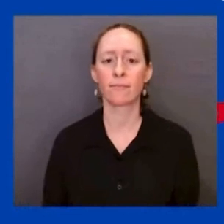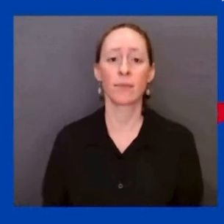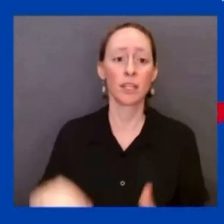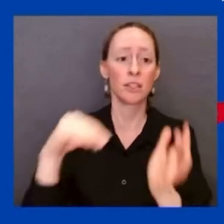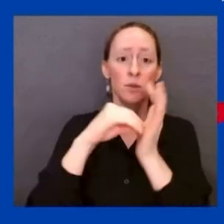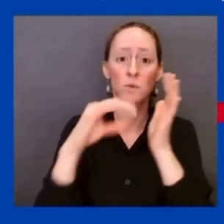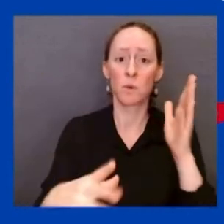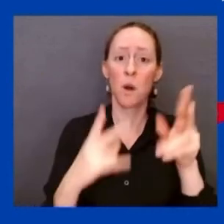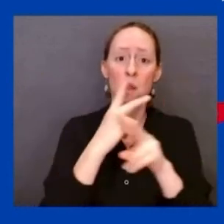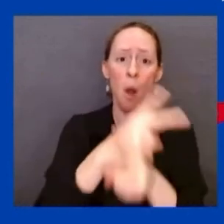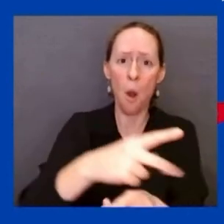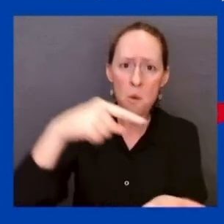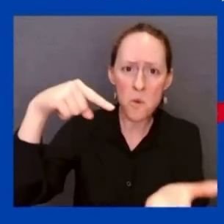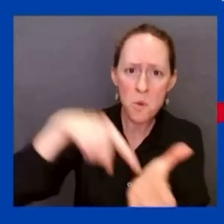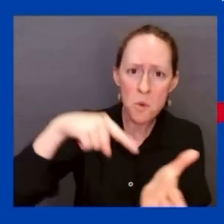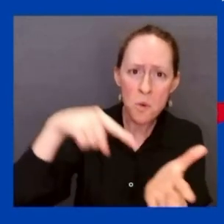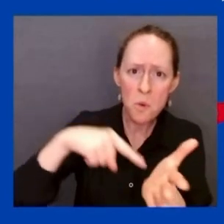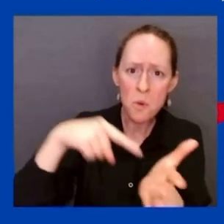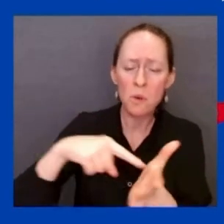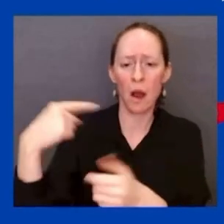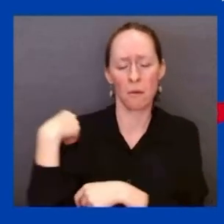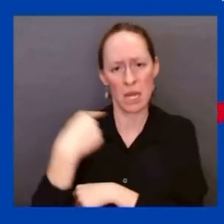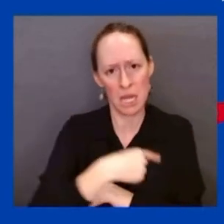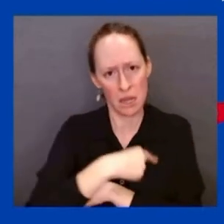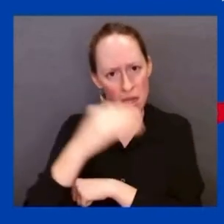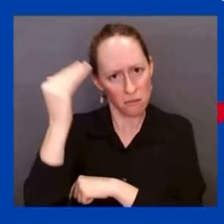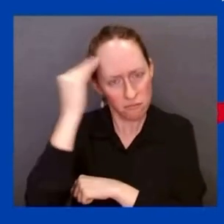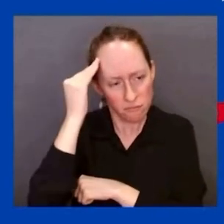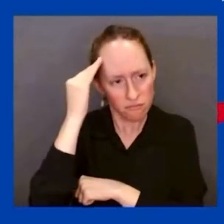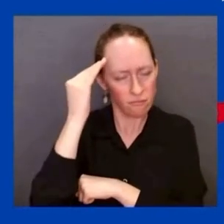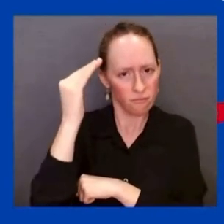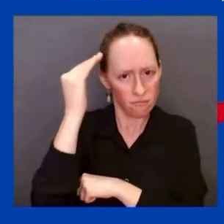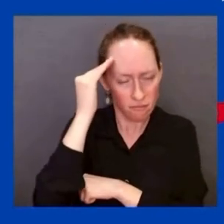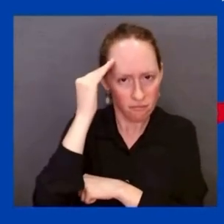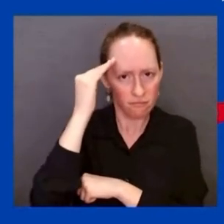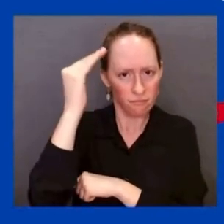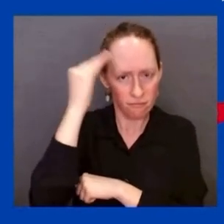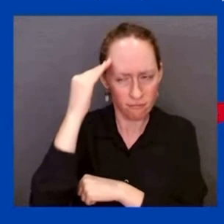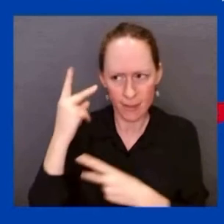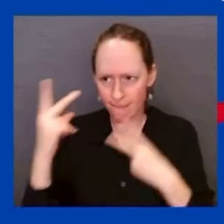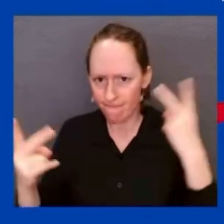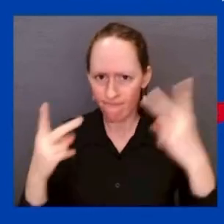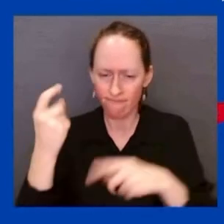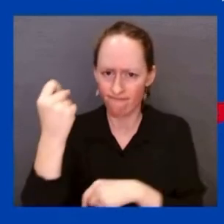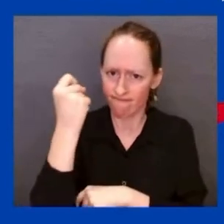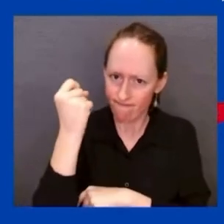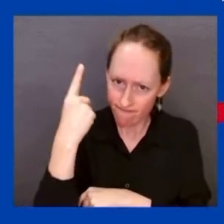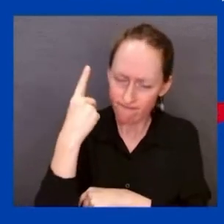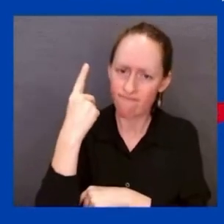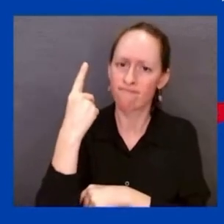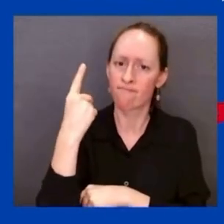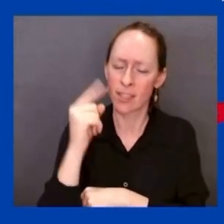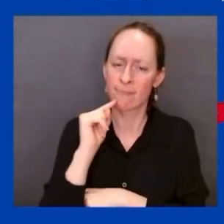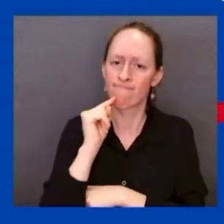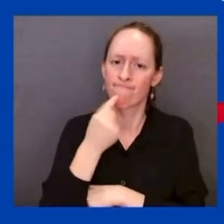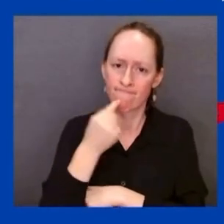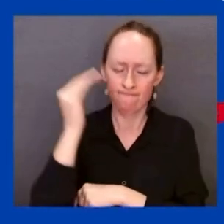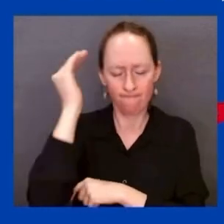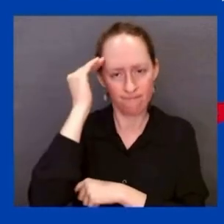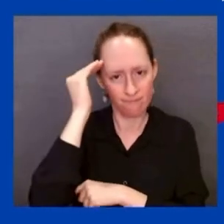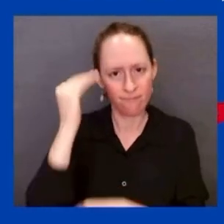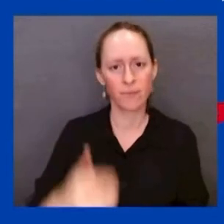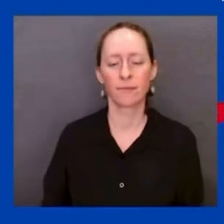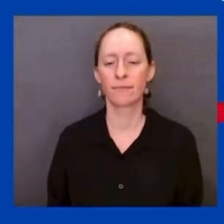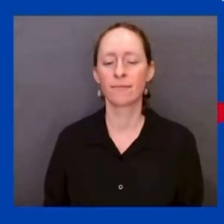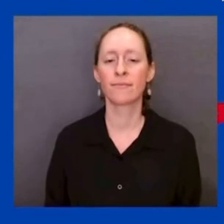you. And we know that, you know, for most people, a high school diploma alone isn't enough to find a